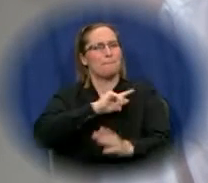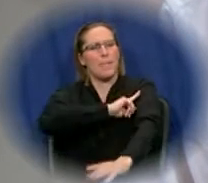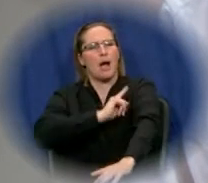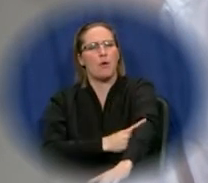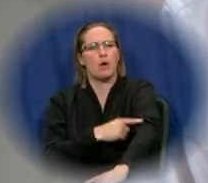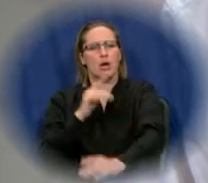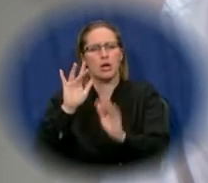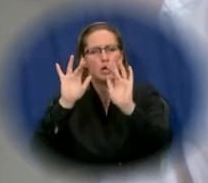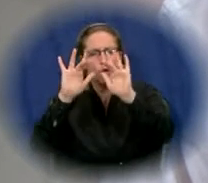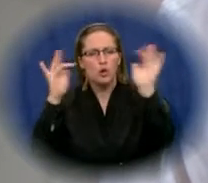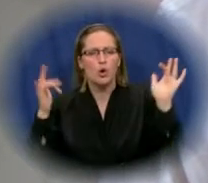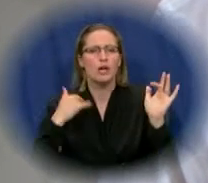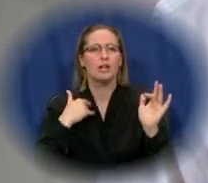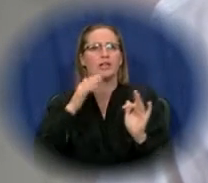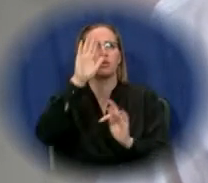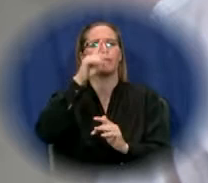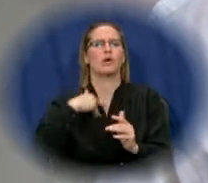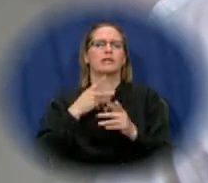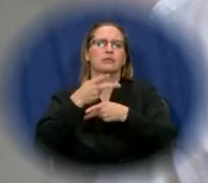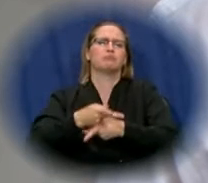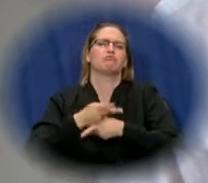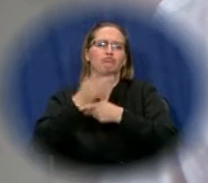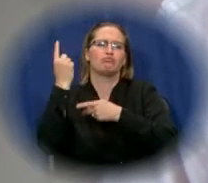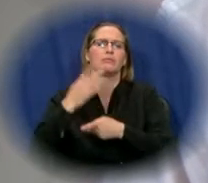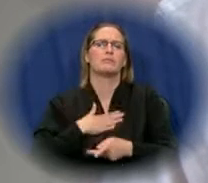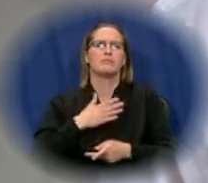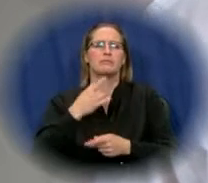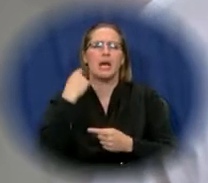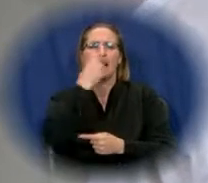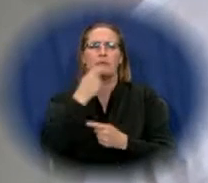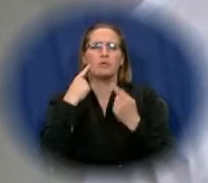greater good than life. My lips shall glorify you.